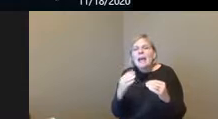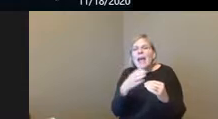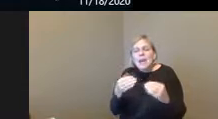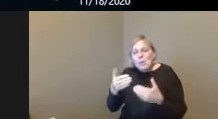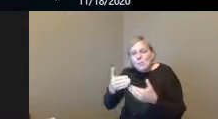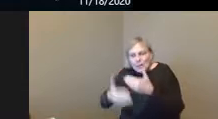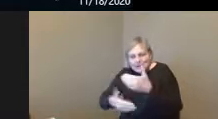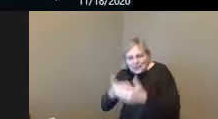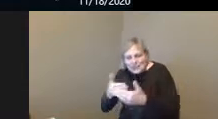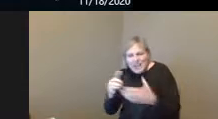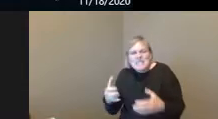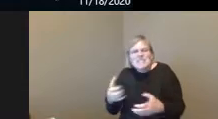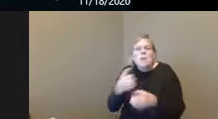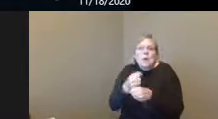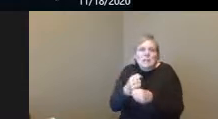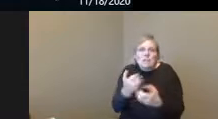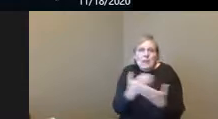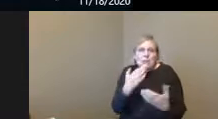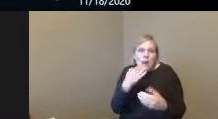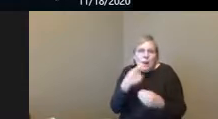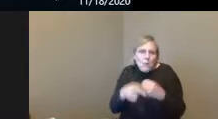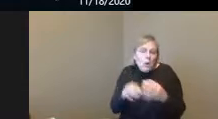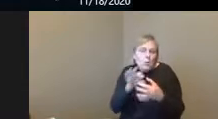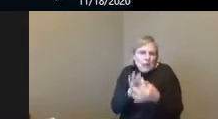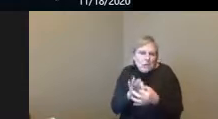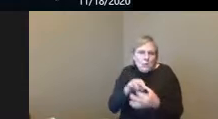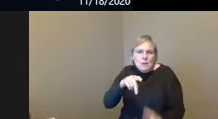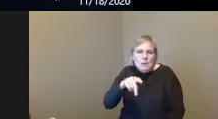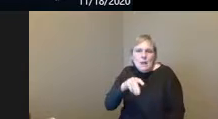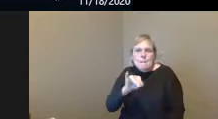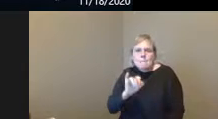that summarizes basically everything that we've talked about related to the pilot.